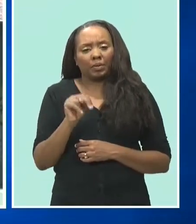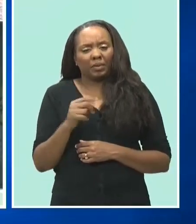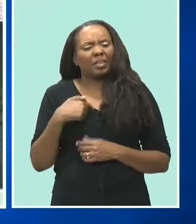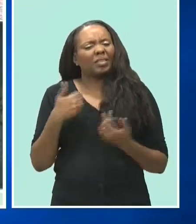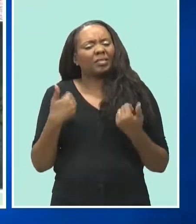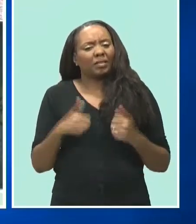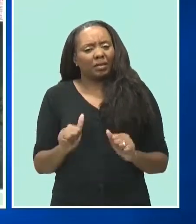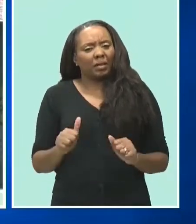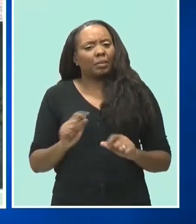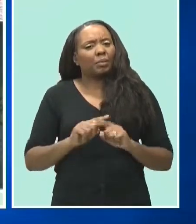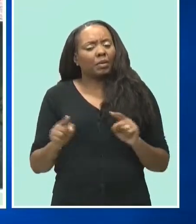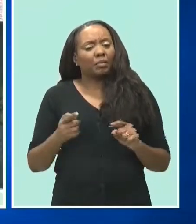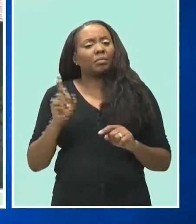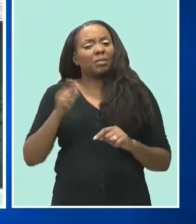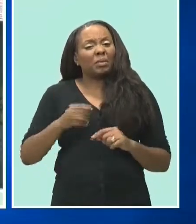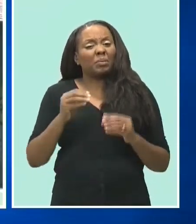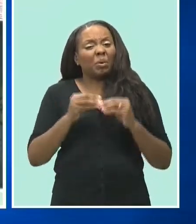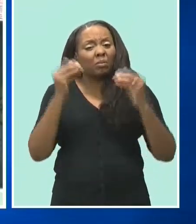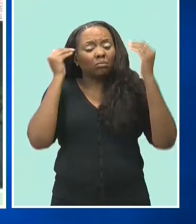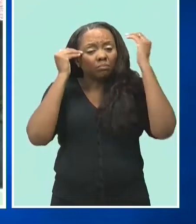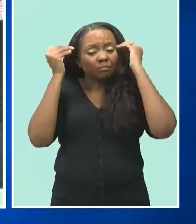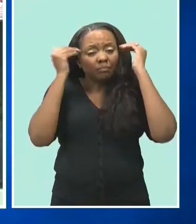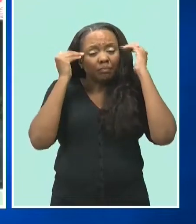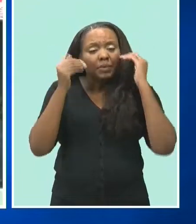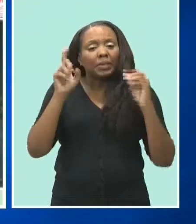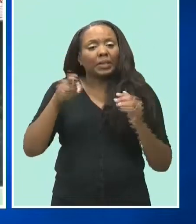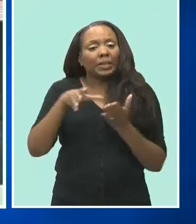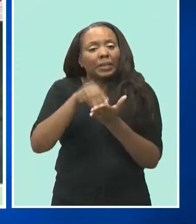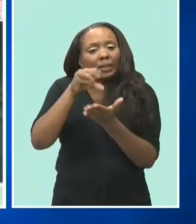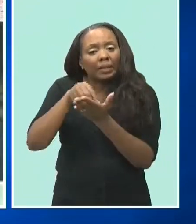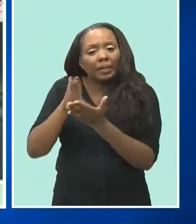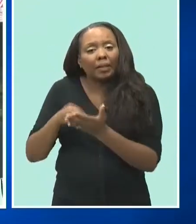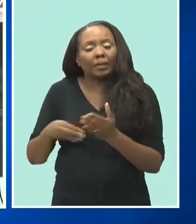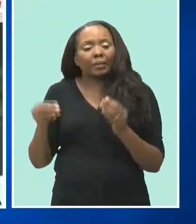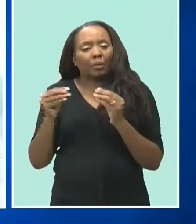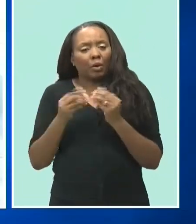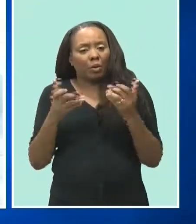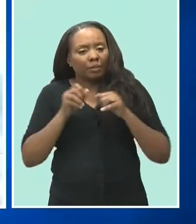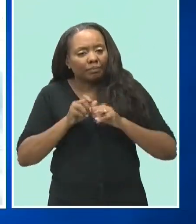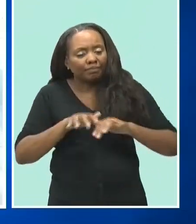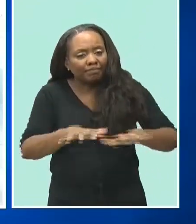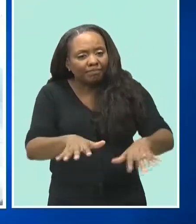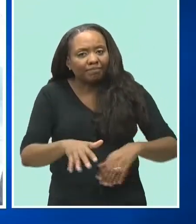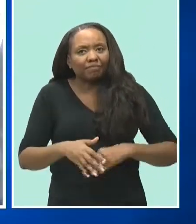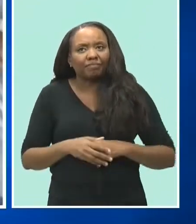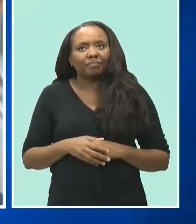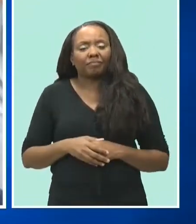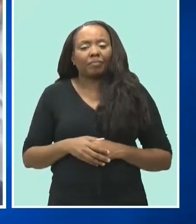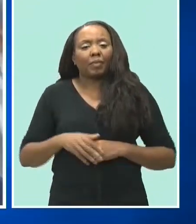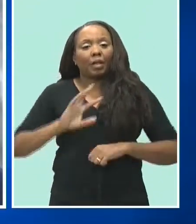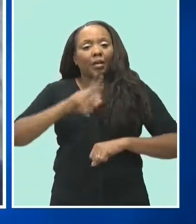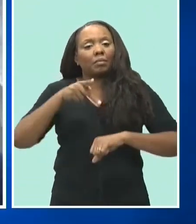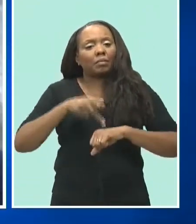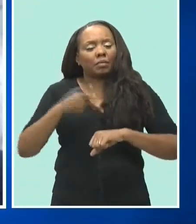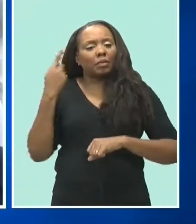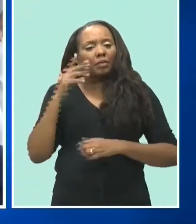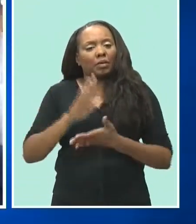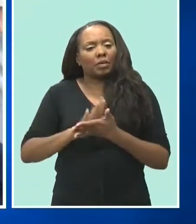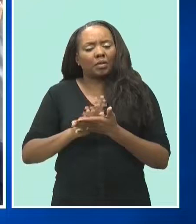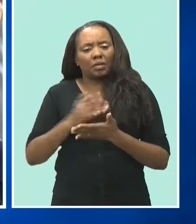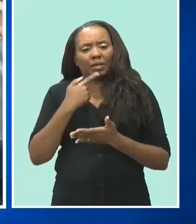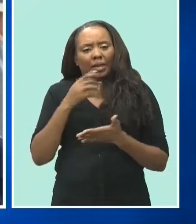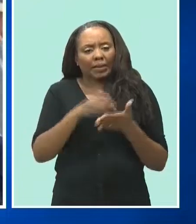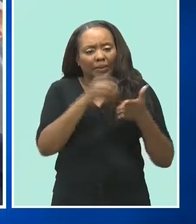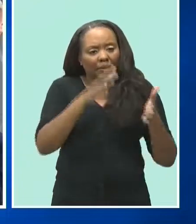I think what we need the most is awareness, so try to spread some of that. Providence Secondary Principal Tim Ball says students